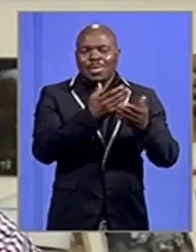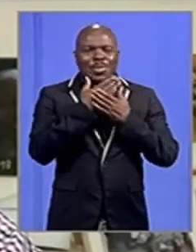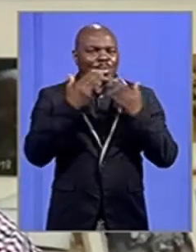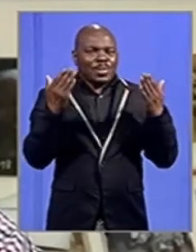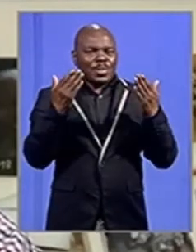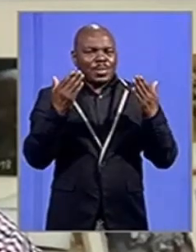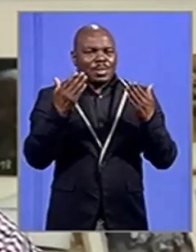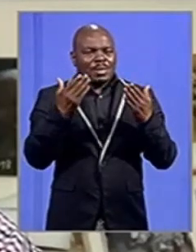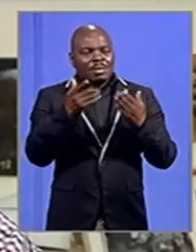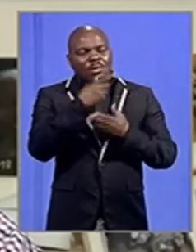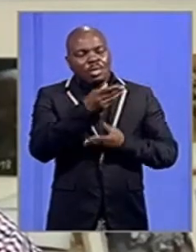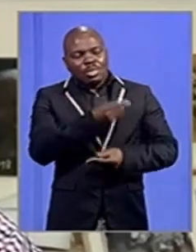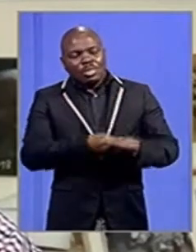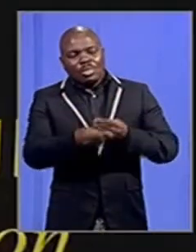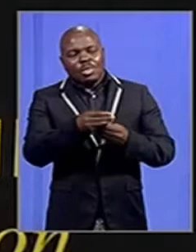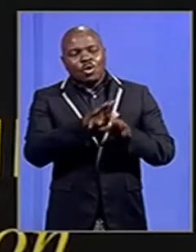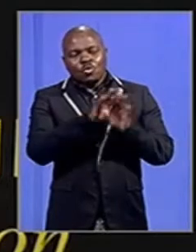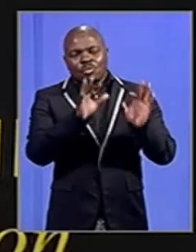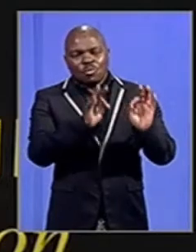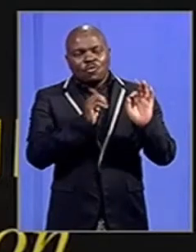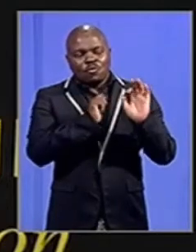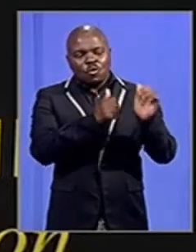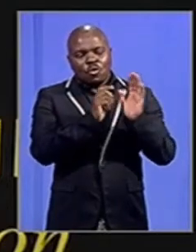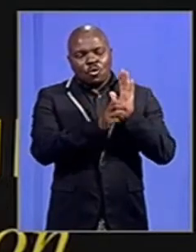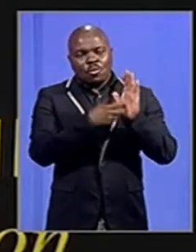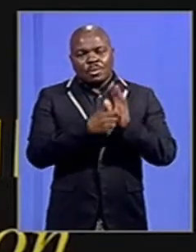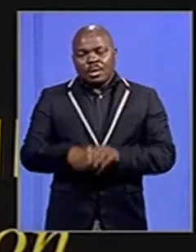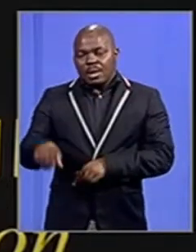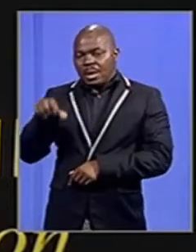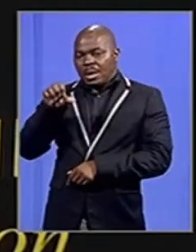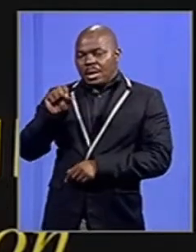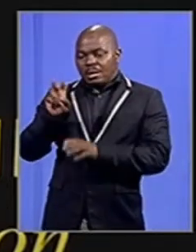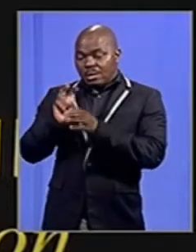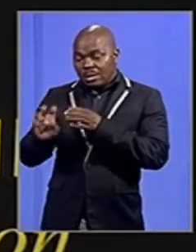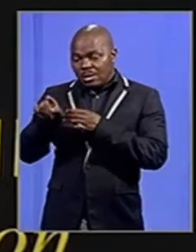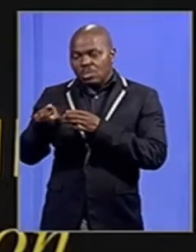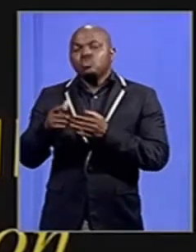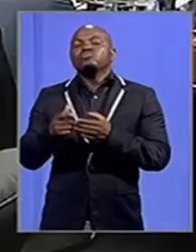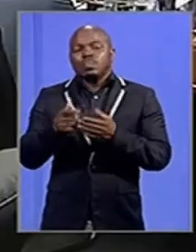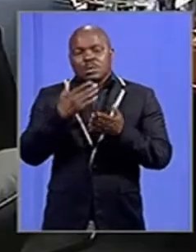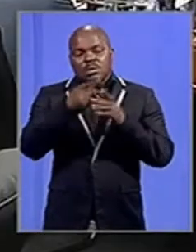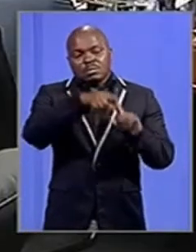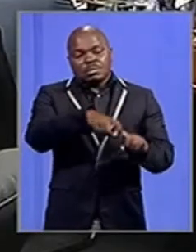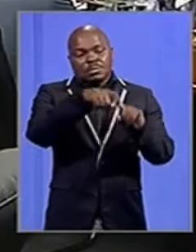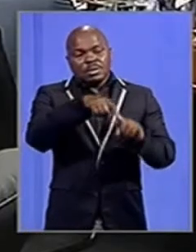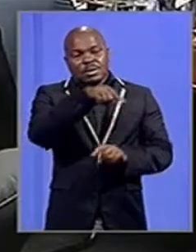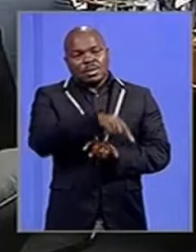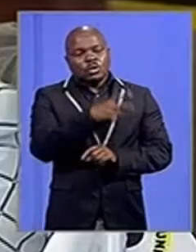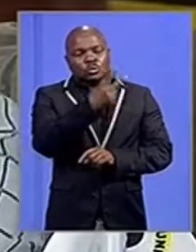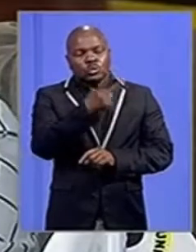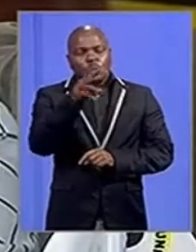have been awarded irregularly. SIU e reboletswe tetla ya go emisa go diriswa ga diranta di le dimilione di le soma a